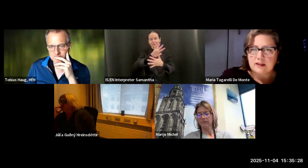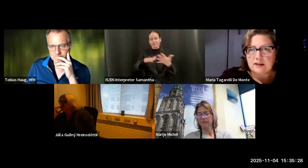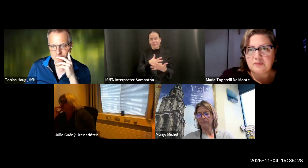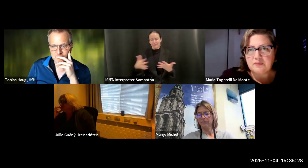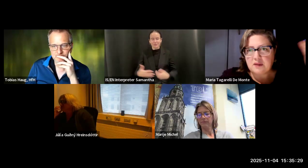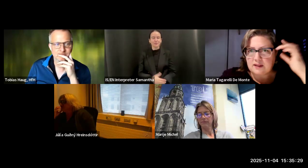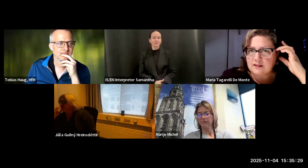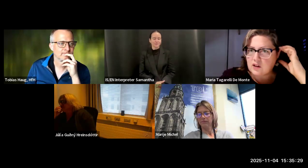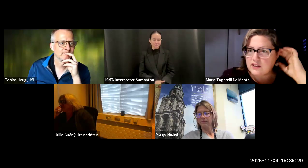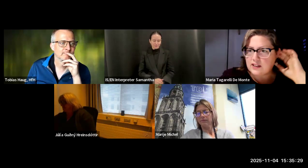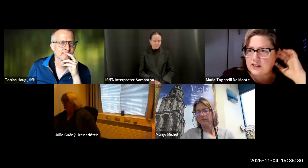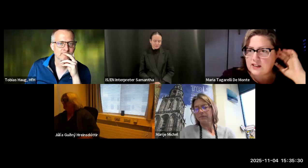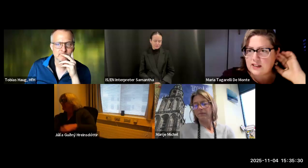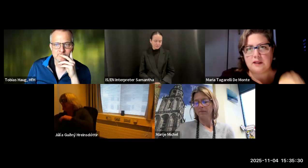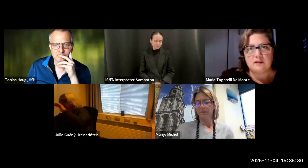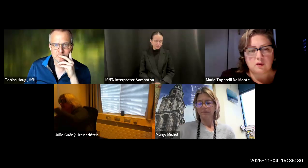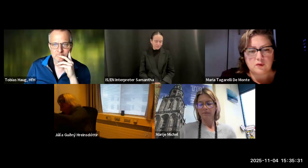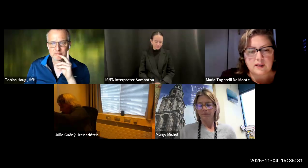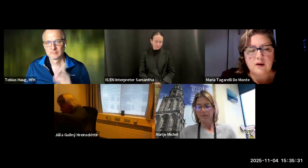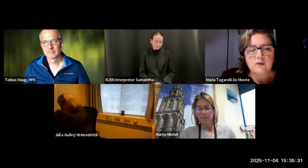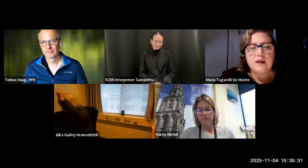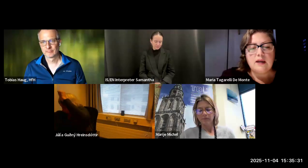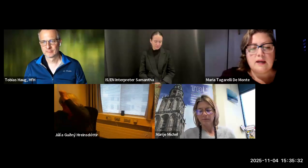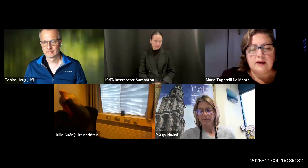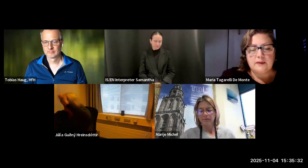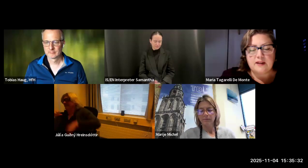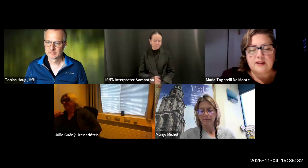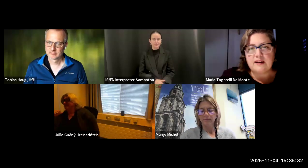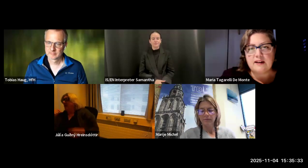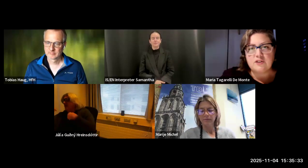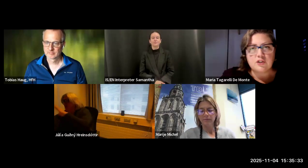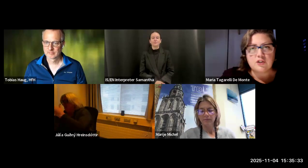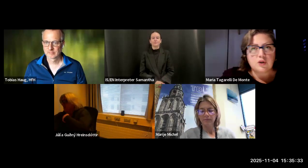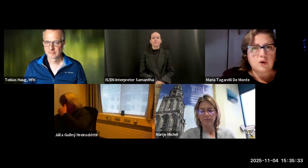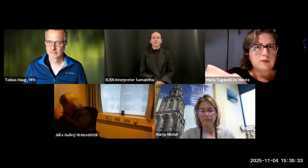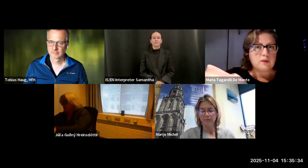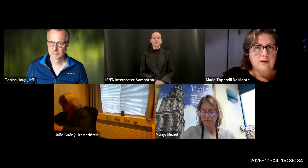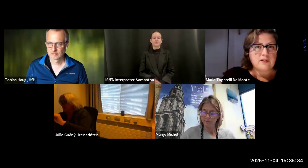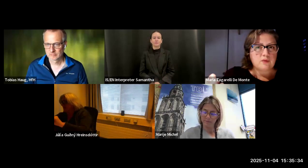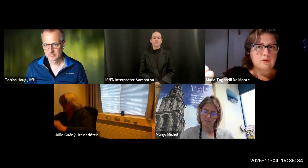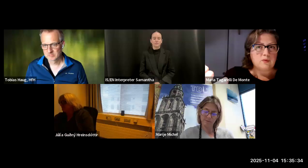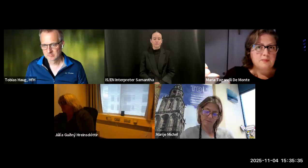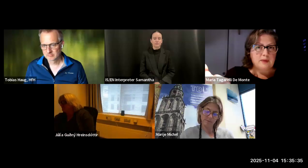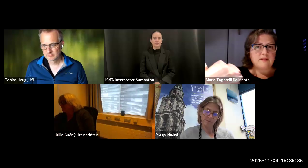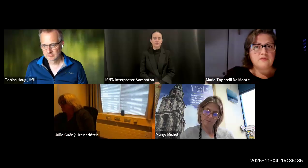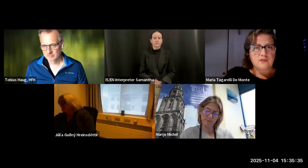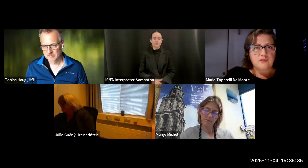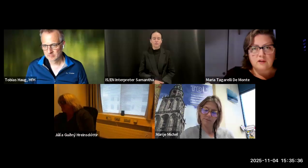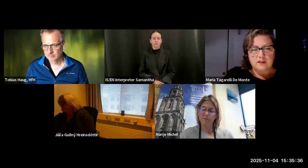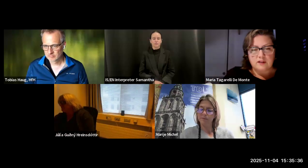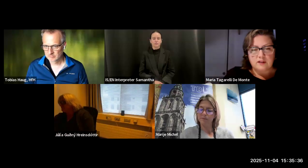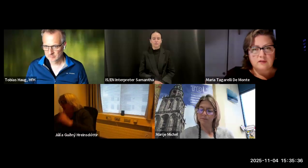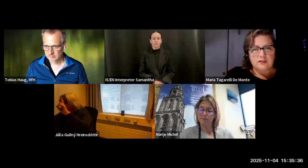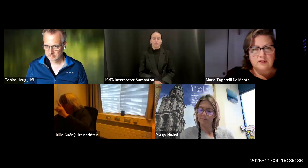not, it does not need to be slowed down. It does show the reference to the space